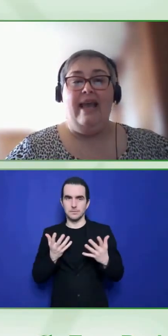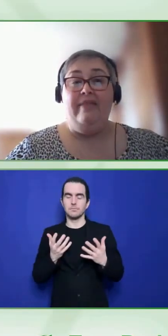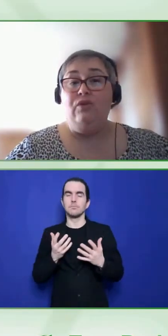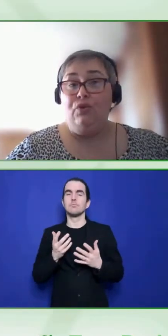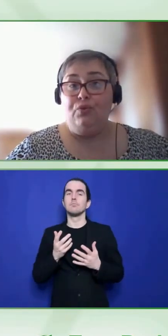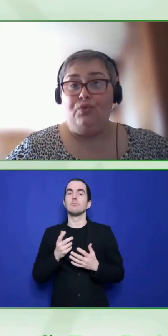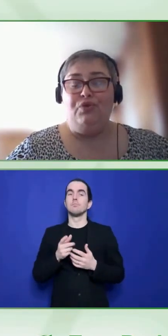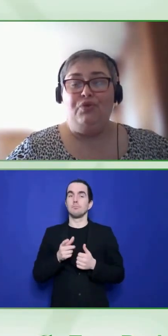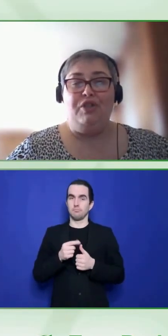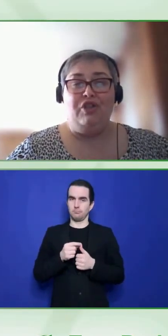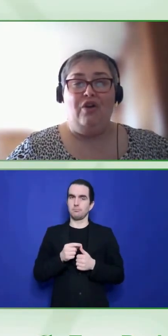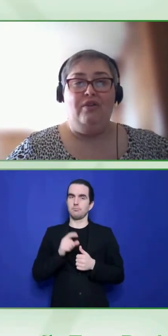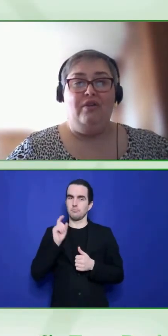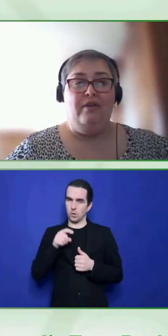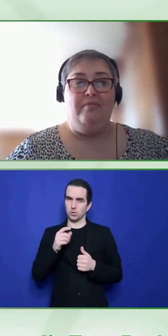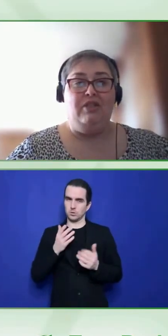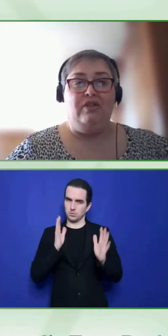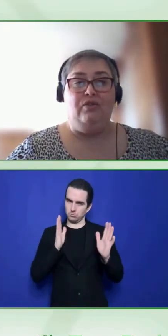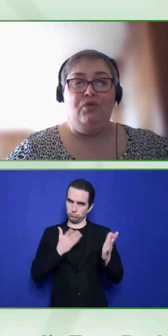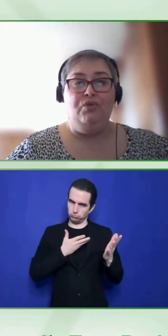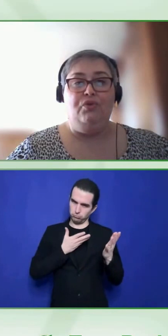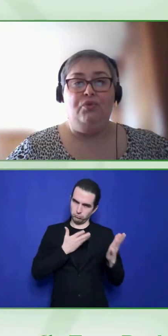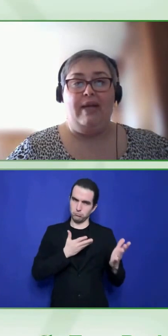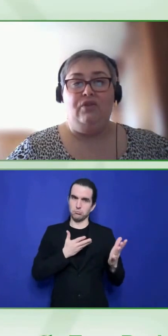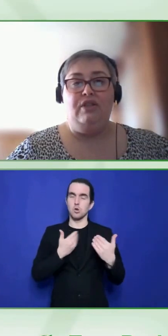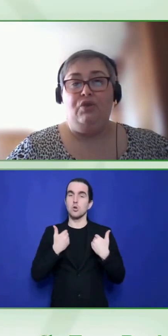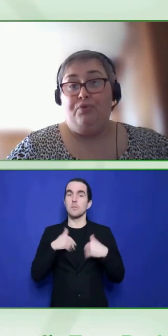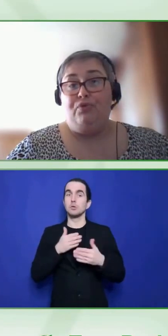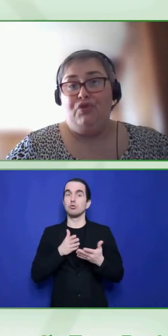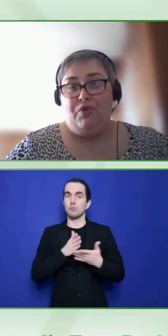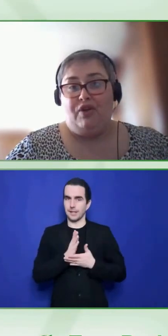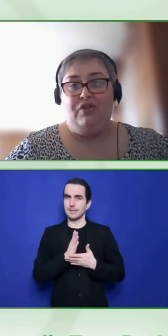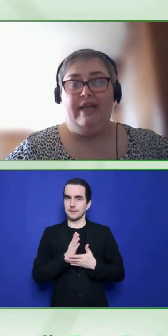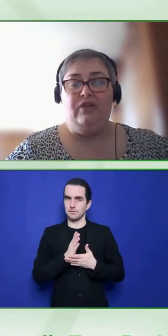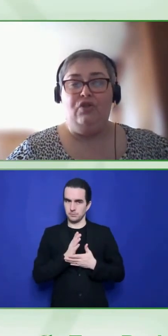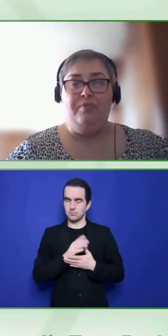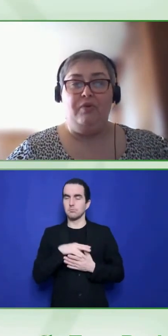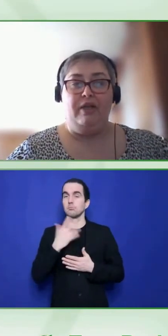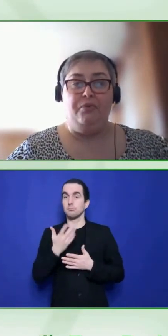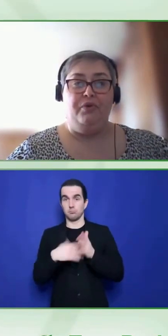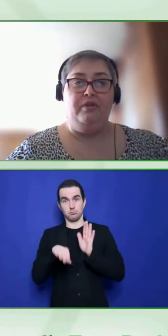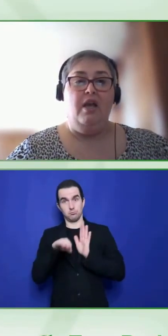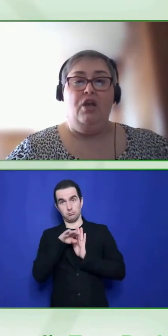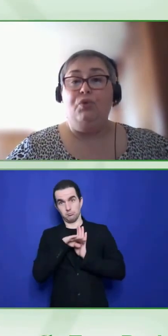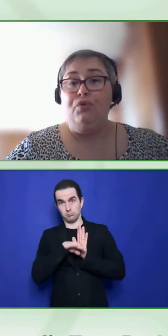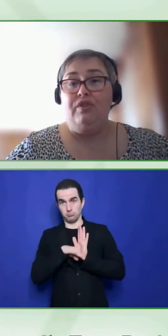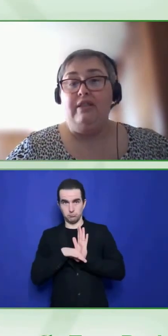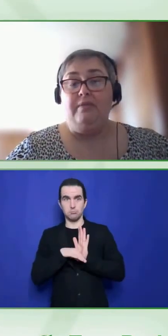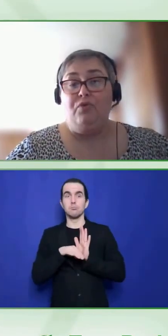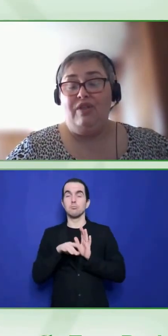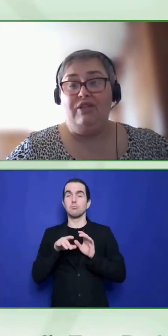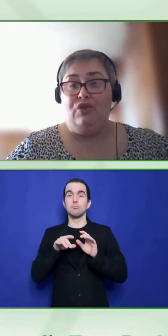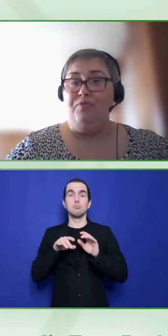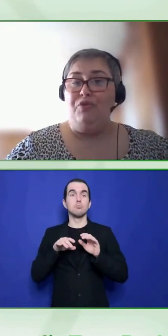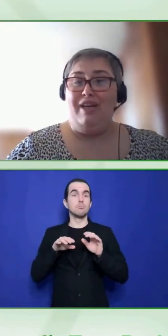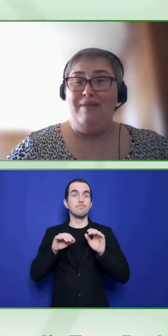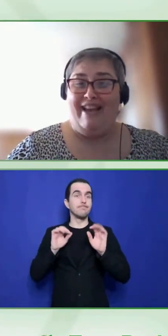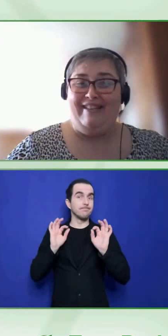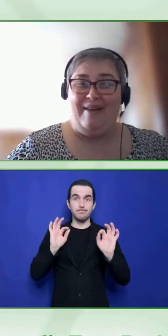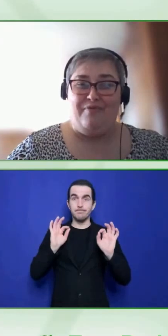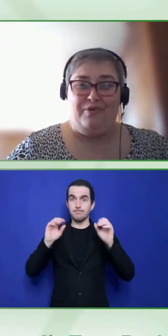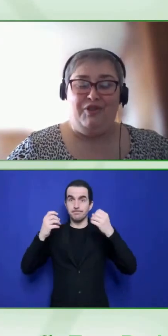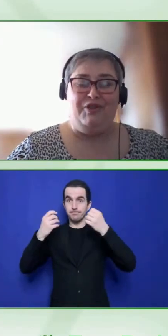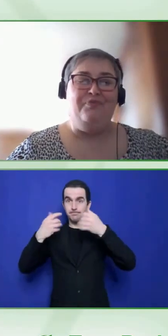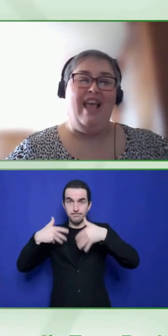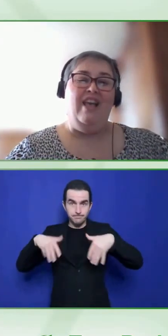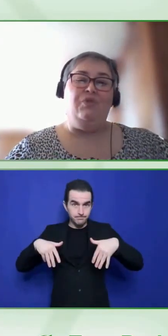commitment. And then the tools, which are methods and tools to actually support the structure and human rights work. Tools is mostly the human